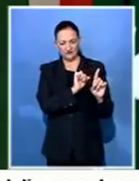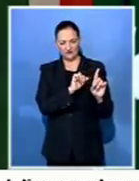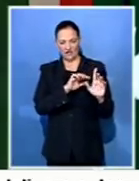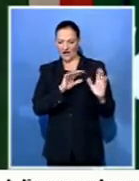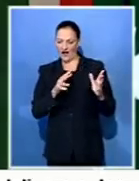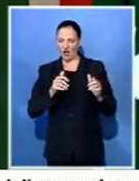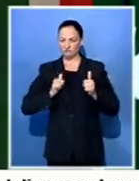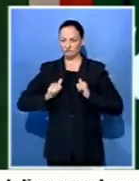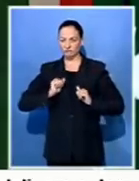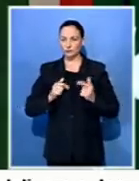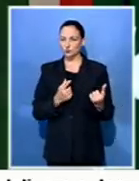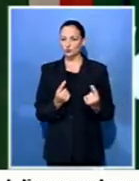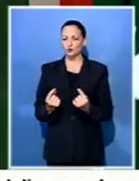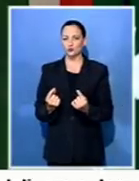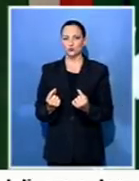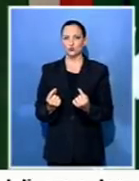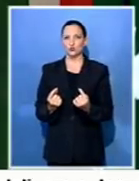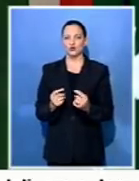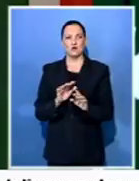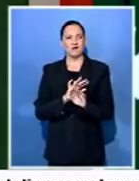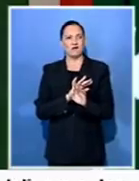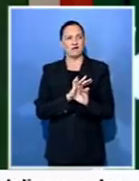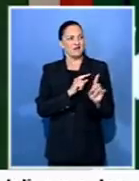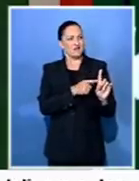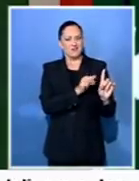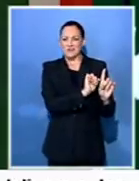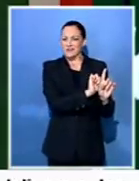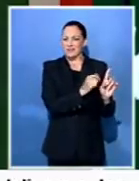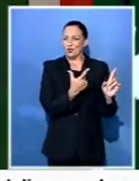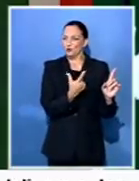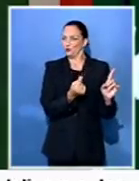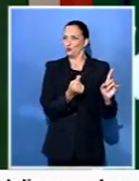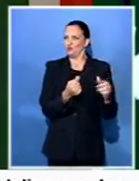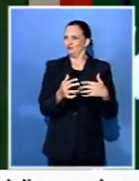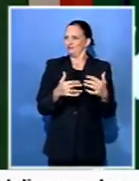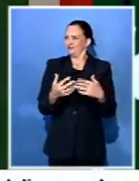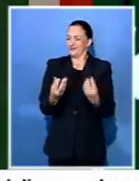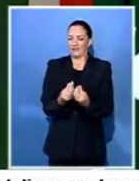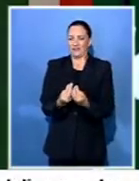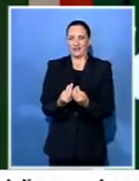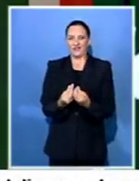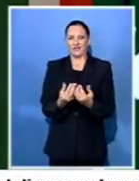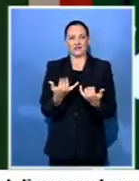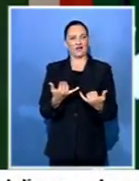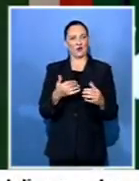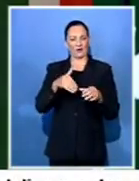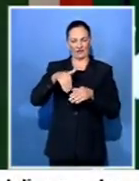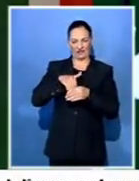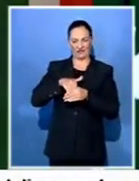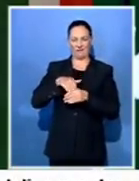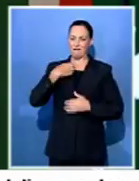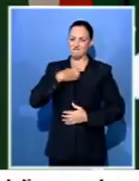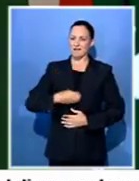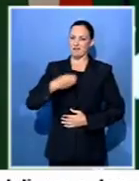action. There was no act of his that did not have the imprint of his